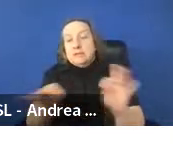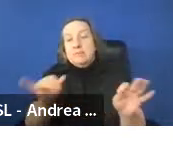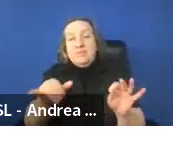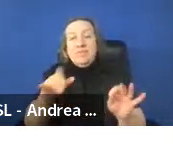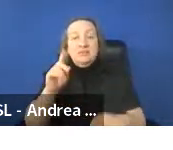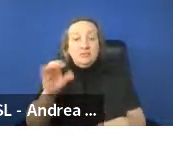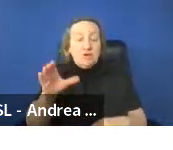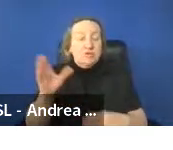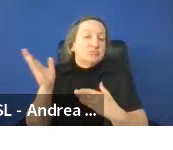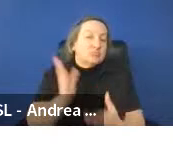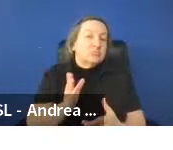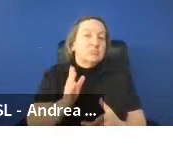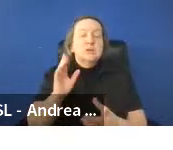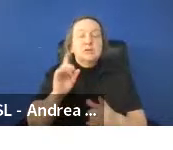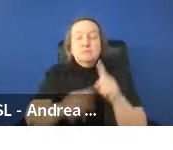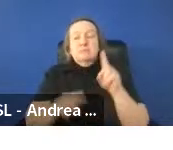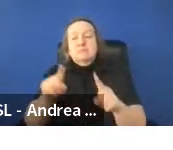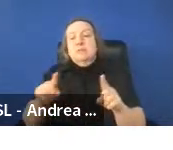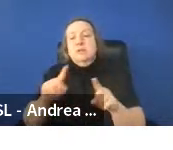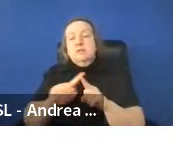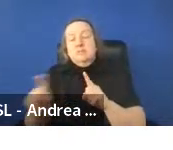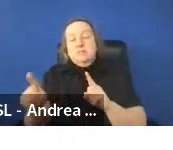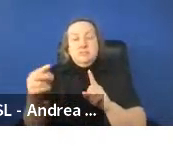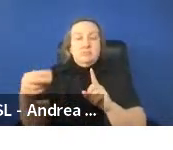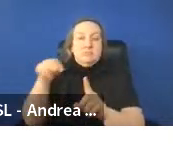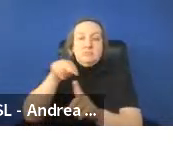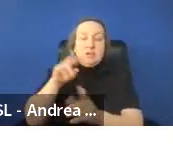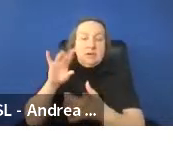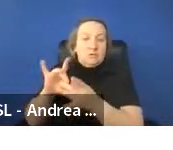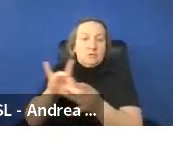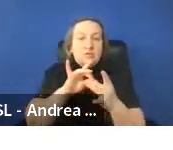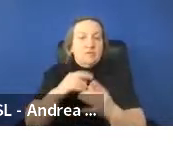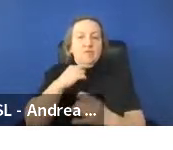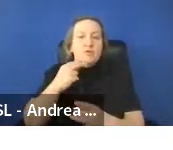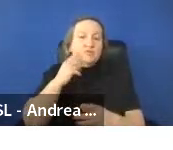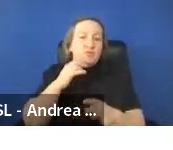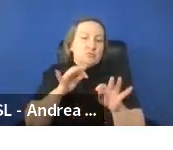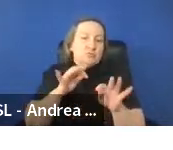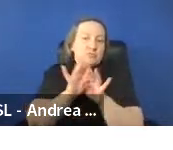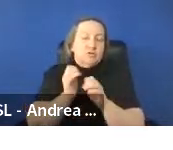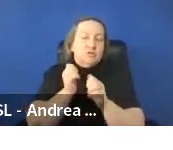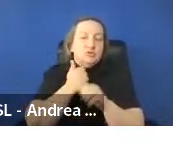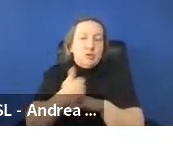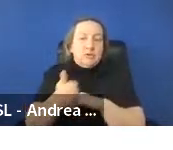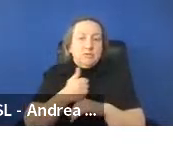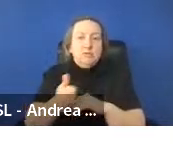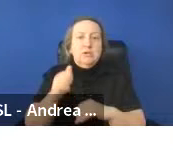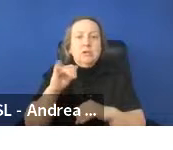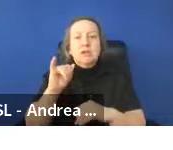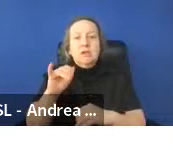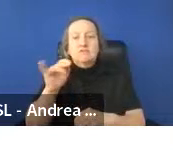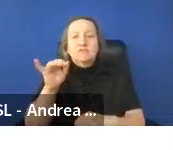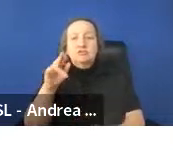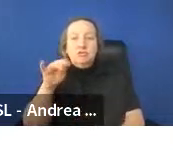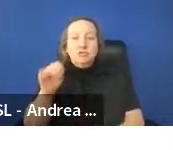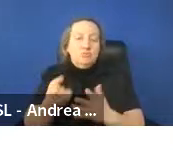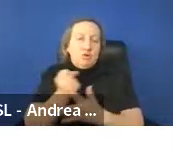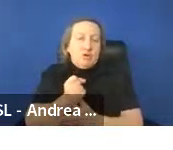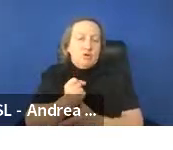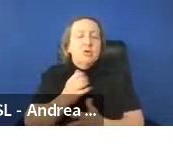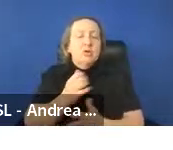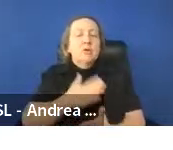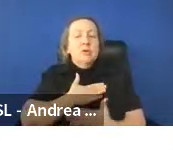together disparate regional agendas and advances a unified voice for critical transportation and infrastructure priorities. I'm pleased to share